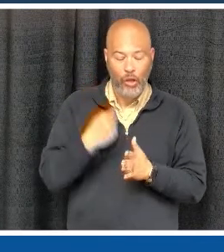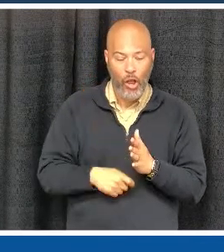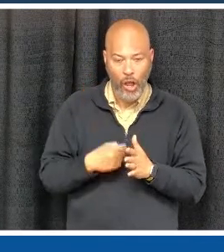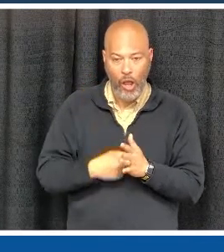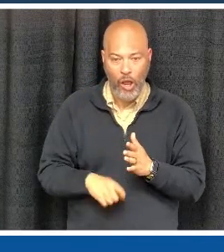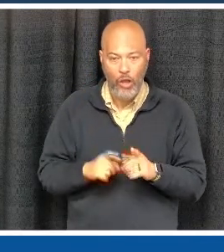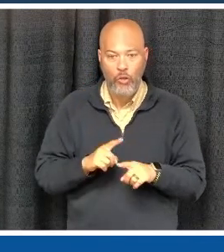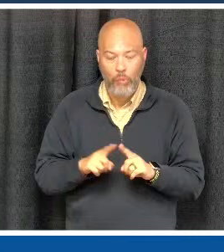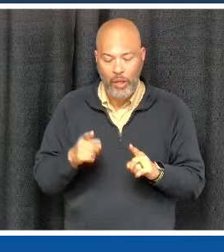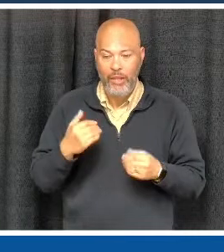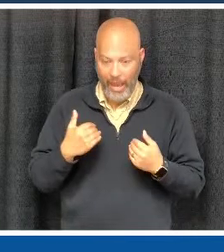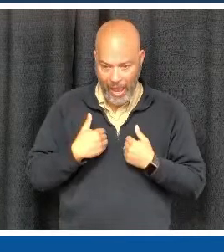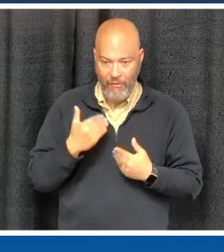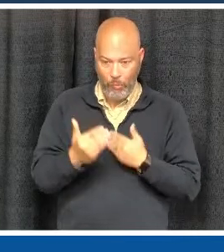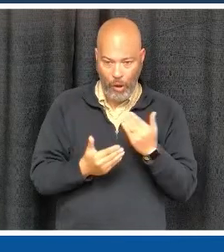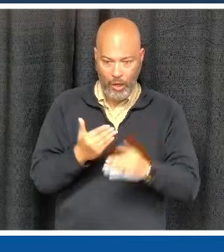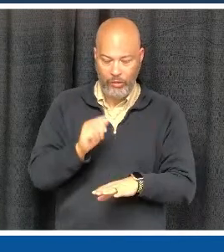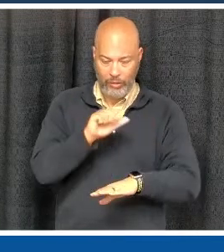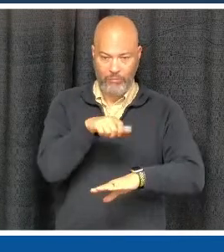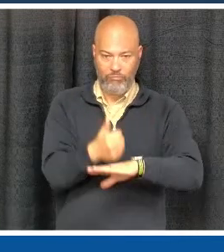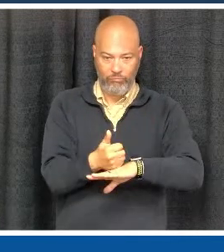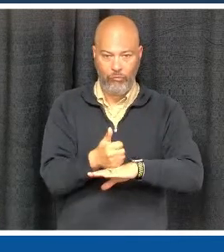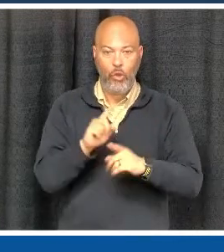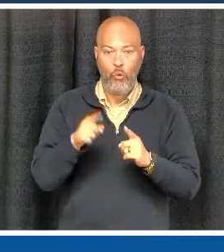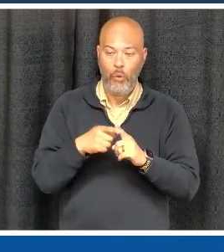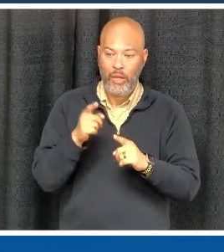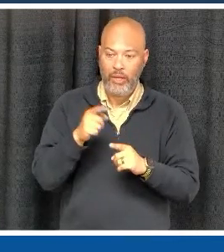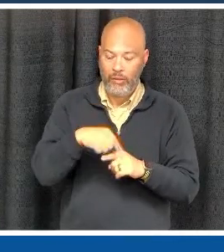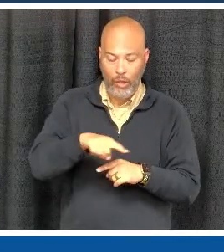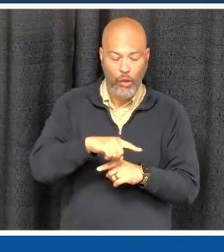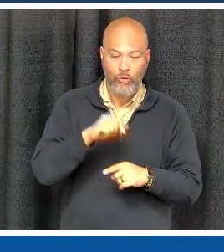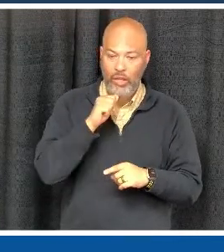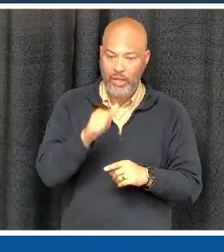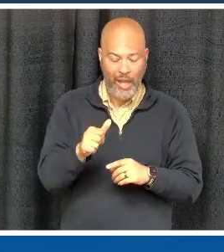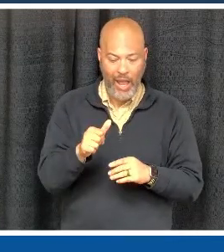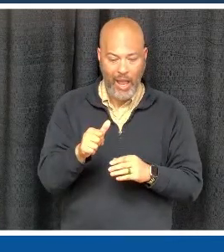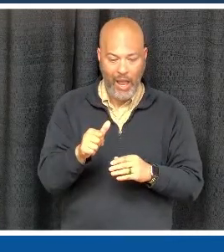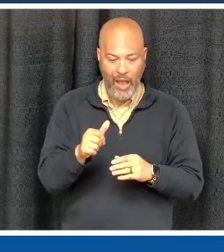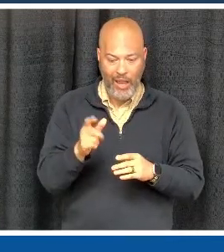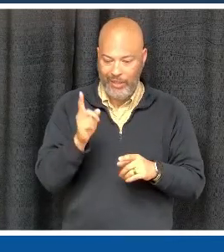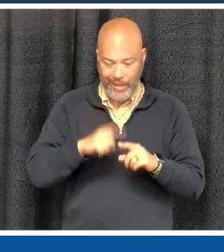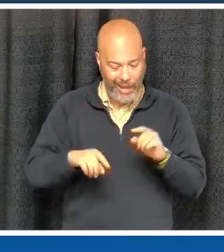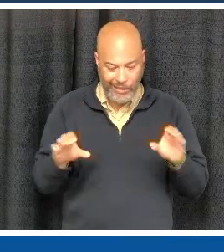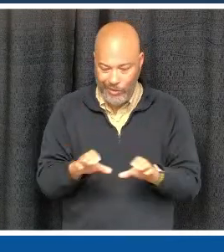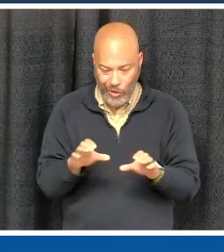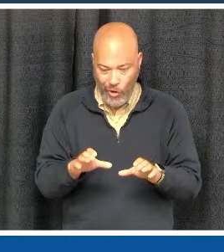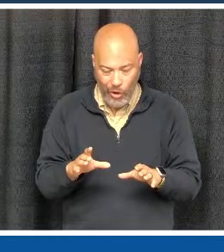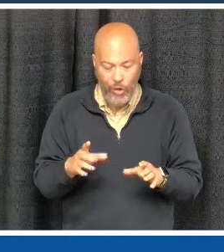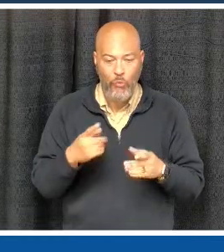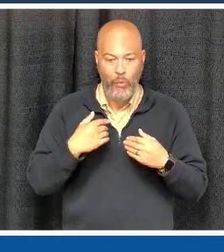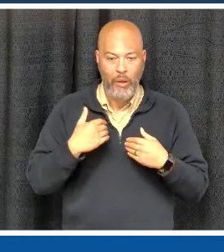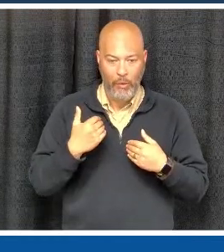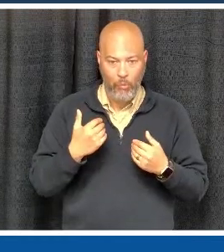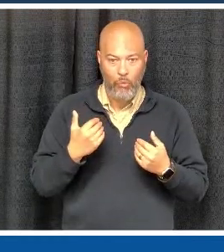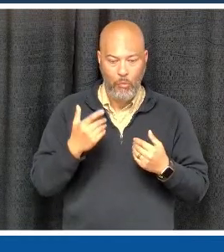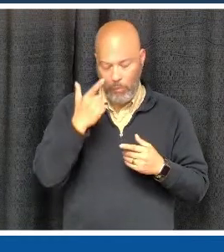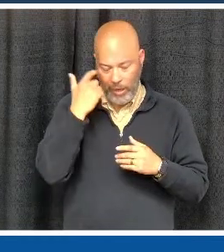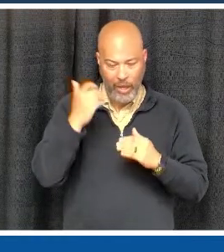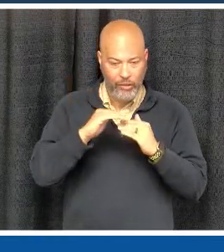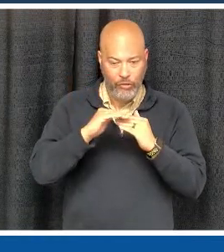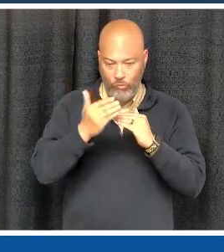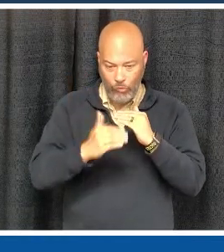but there is a process in place that when those are not practical or cannot be done because of